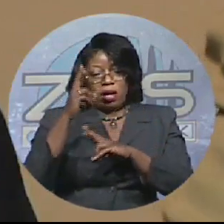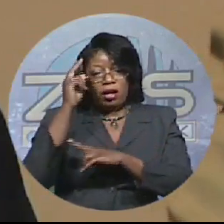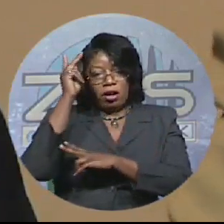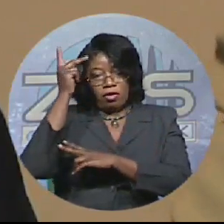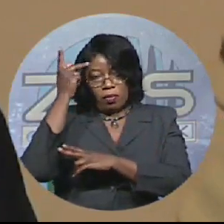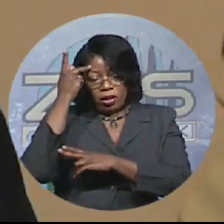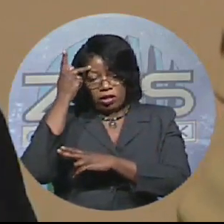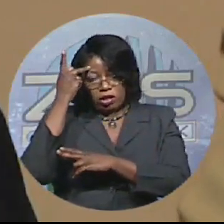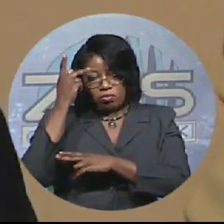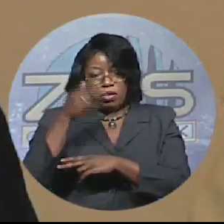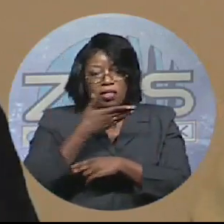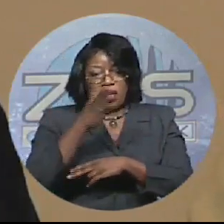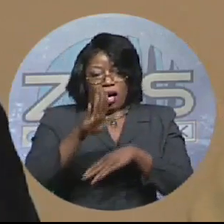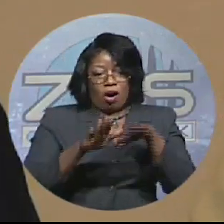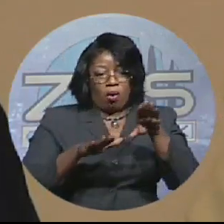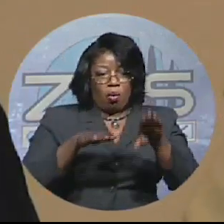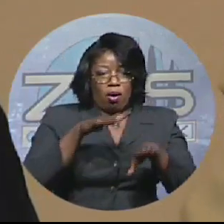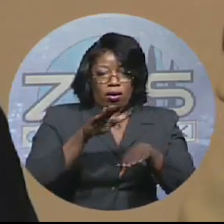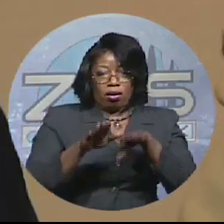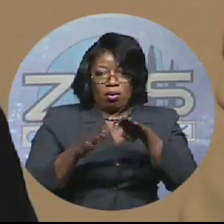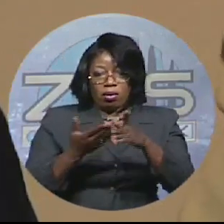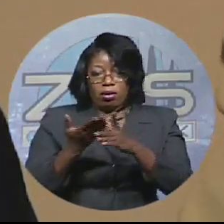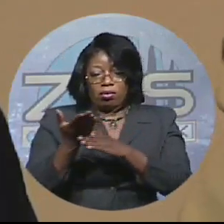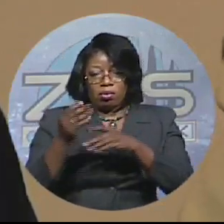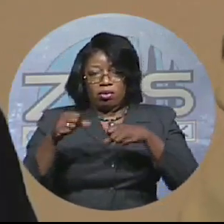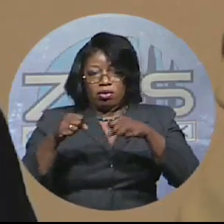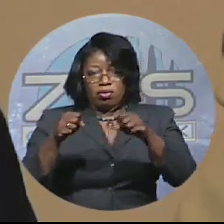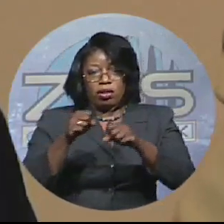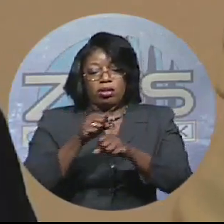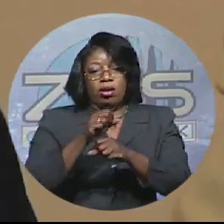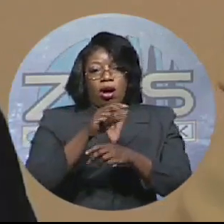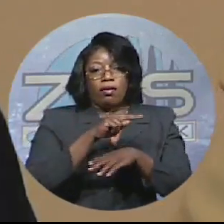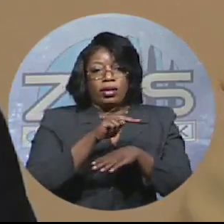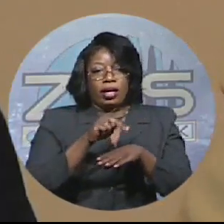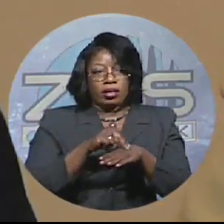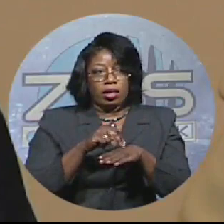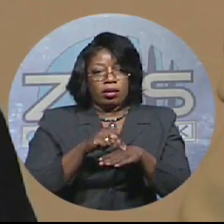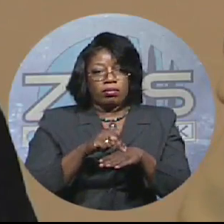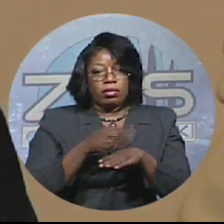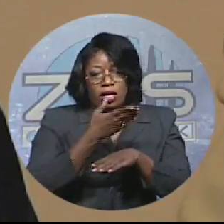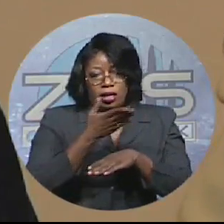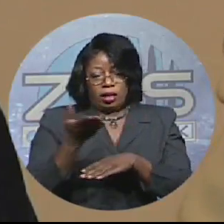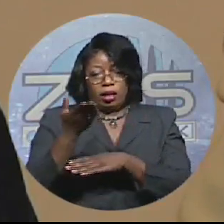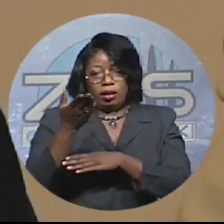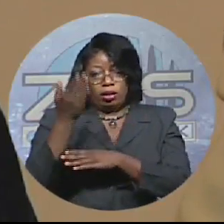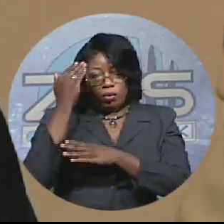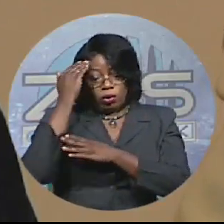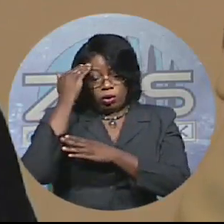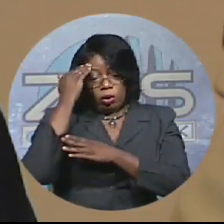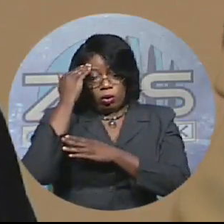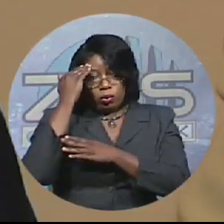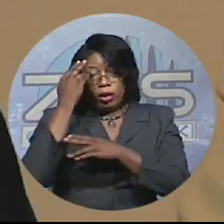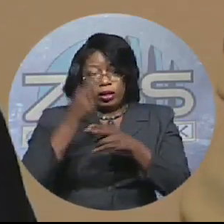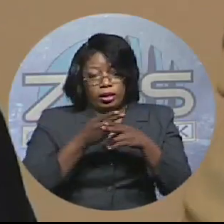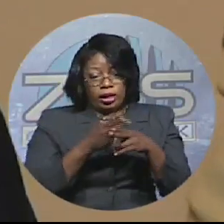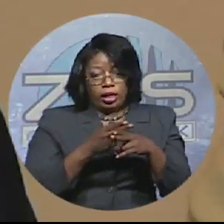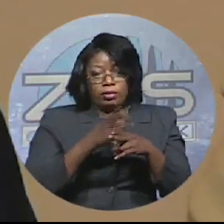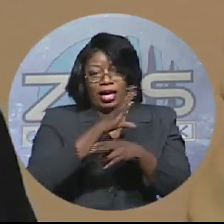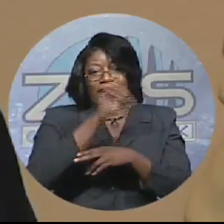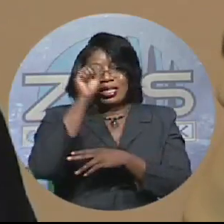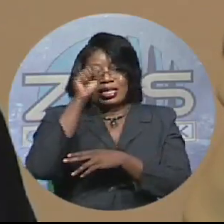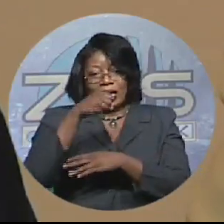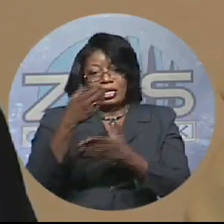They are walking the streets of New Providence. Their names are known to us. And yes,